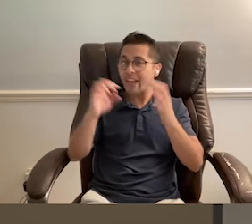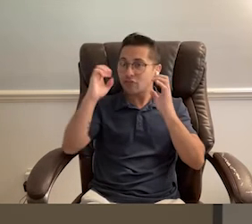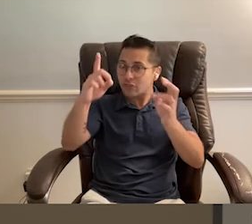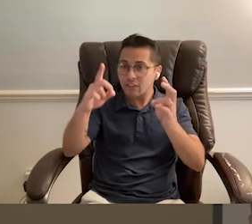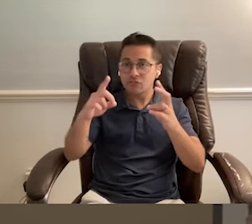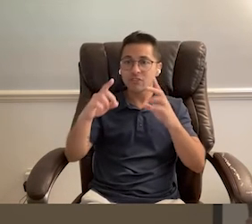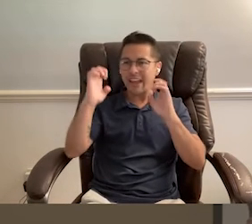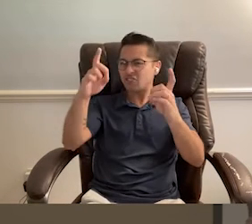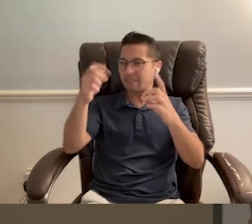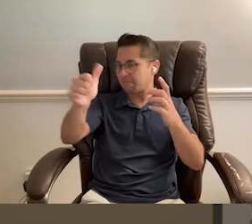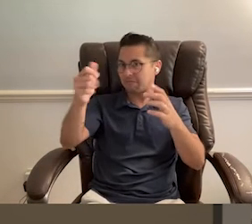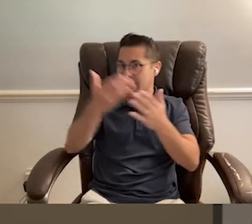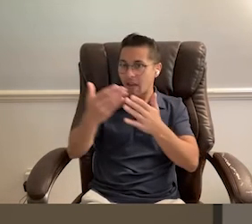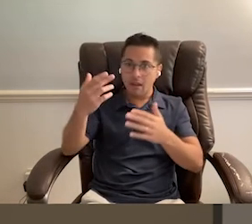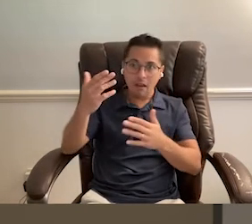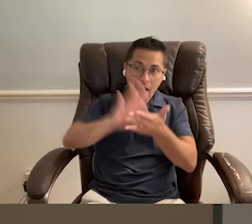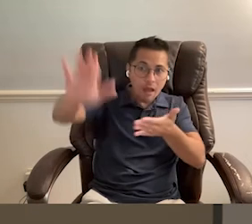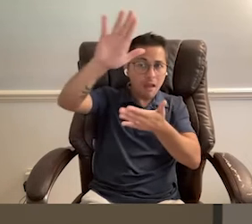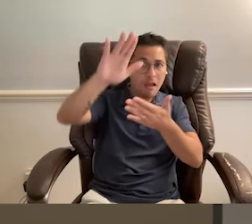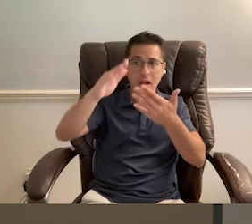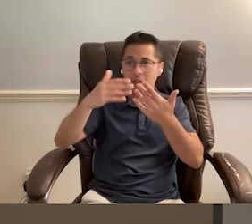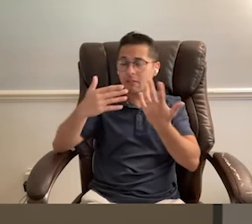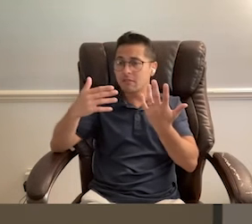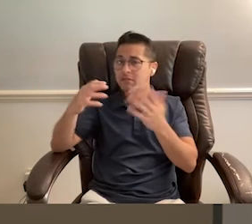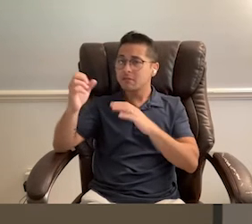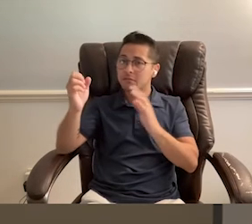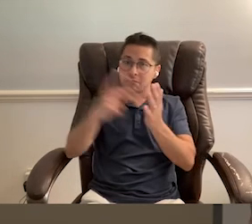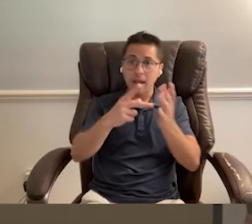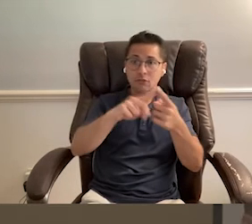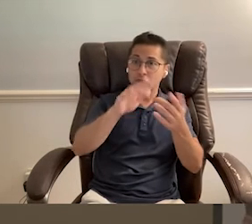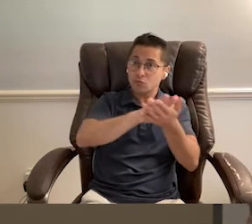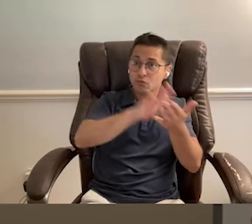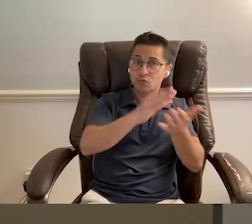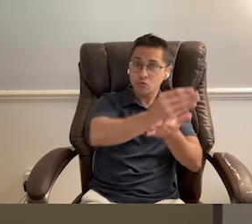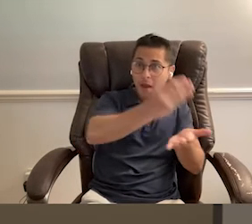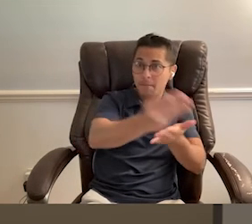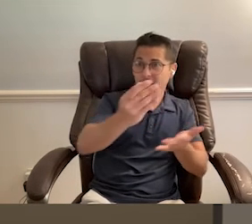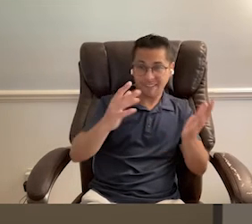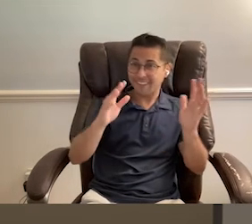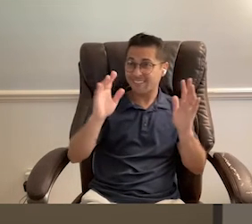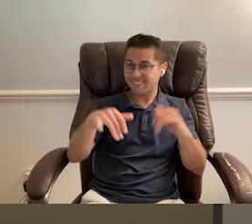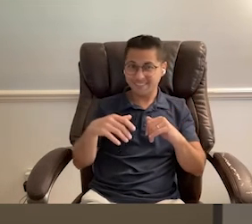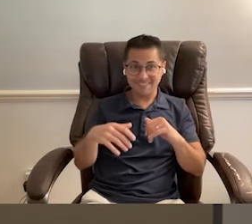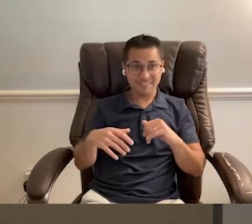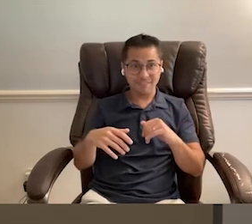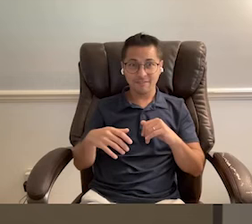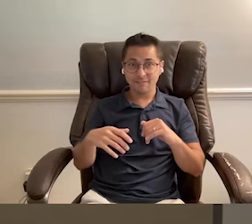education, higher education, back to school shopping, right? Are all ready for that? Tax-free holidays in August, pay